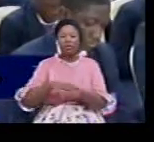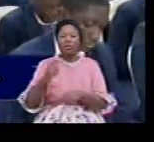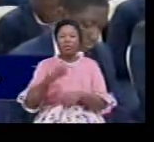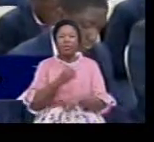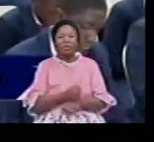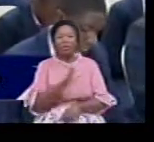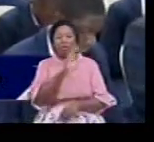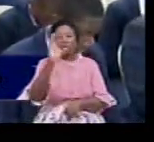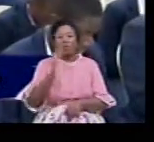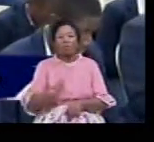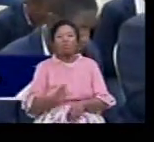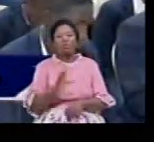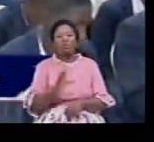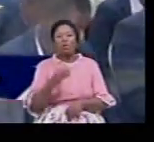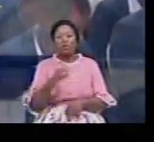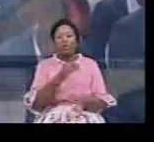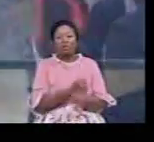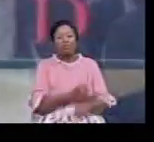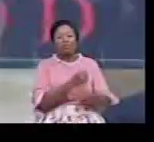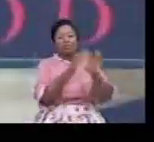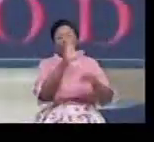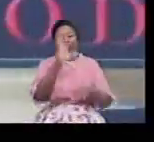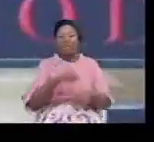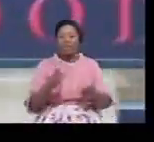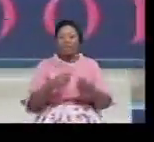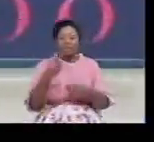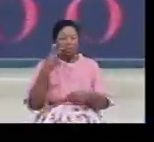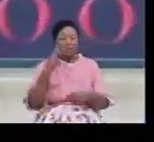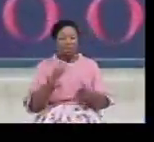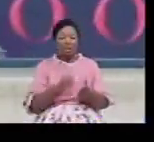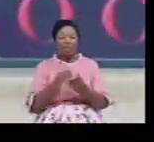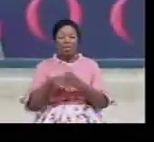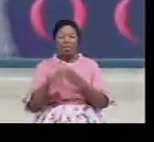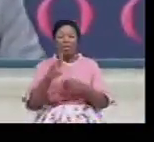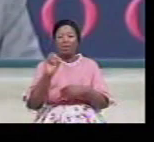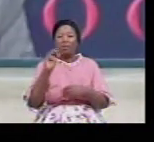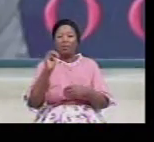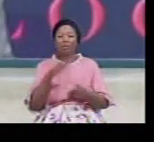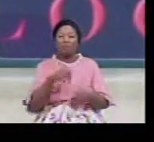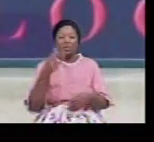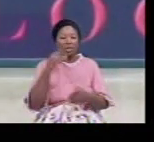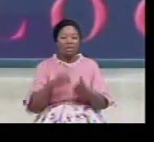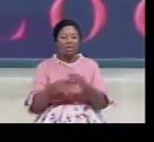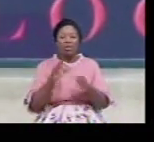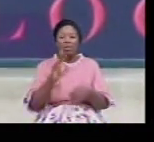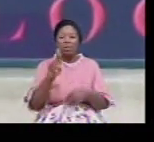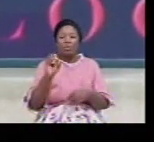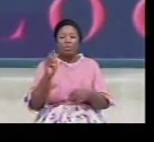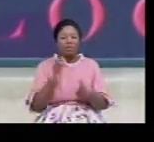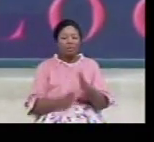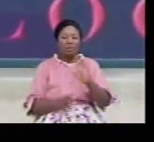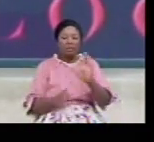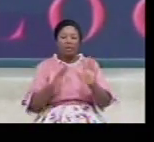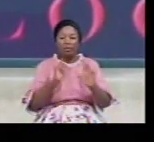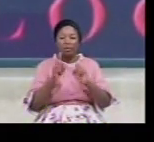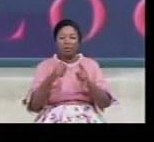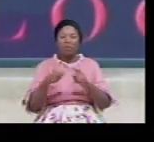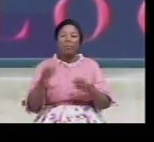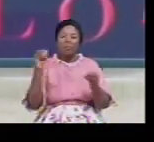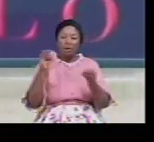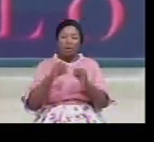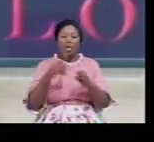I read Romans to you. And you'll see that Romans chapter 5, it talks mainly about our